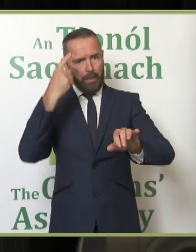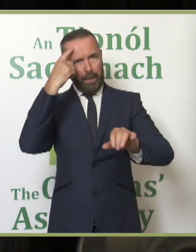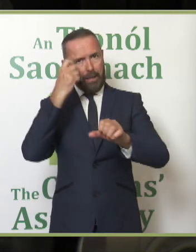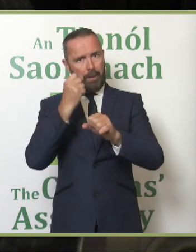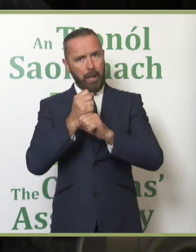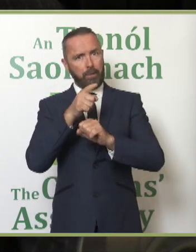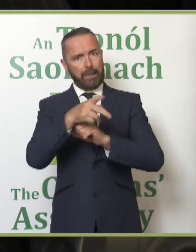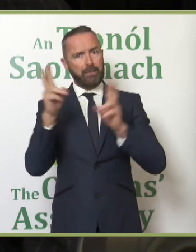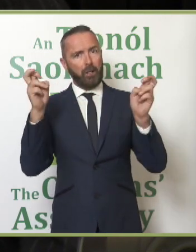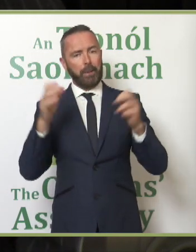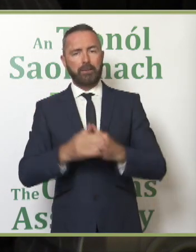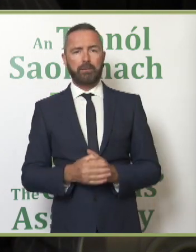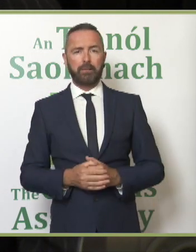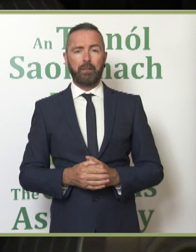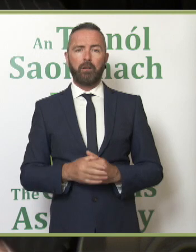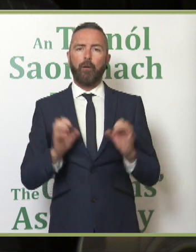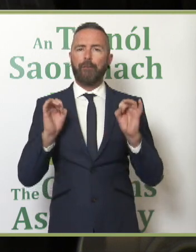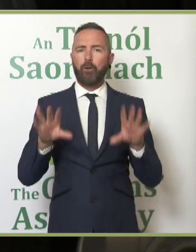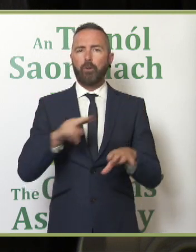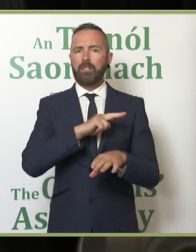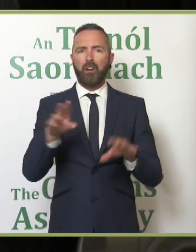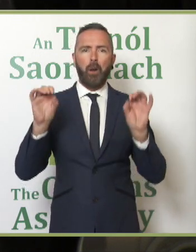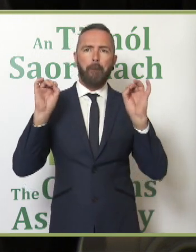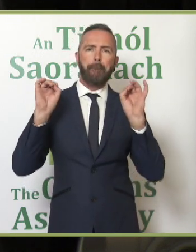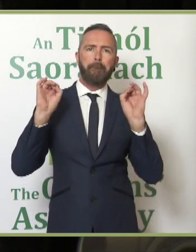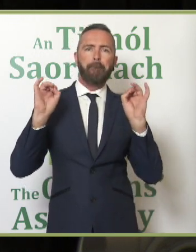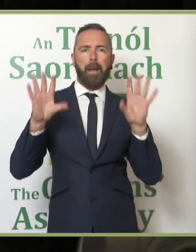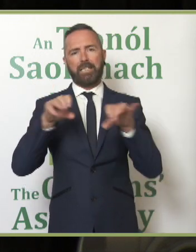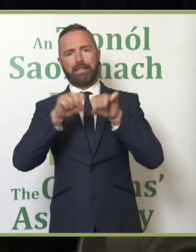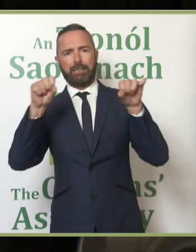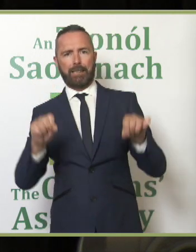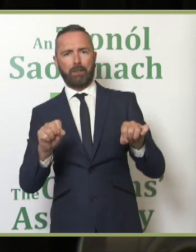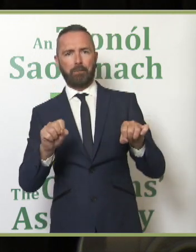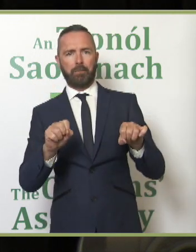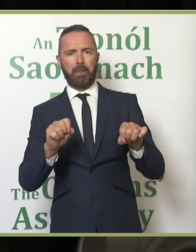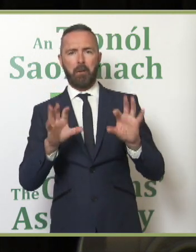magical answer to all of democracy's problems, because in the debates